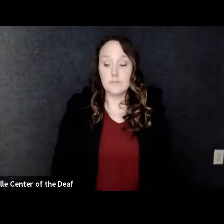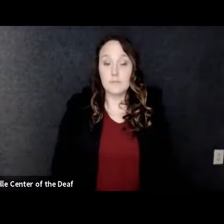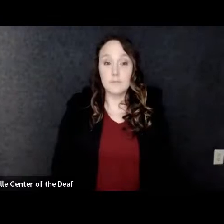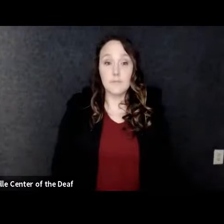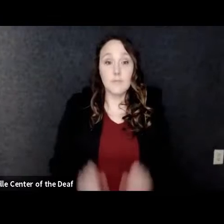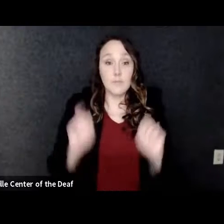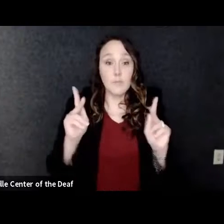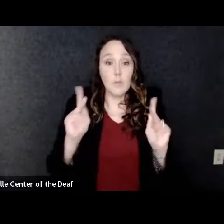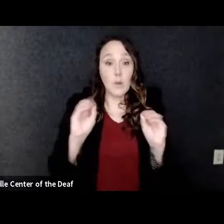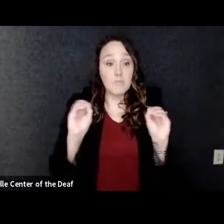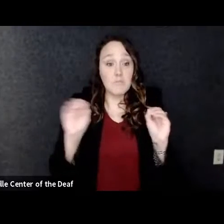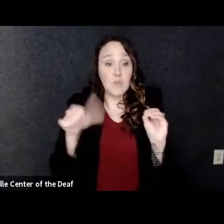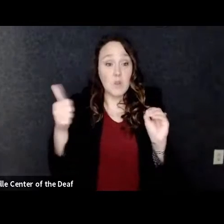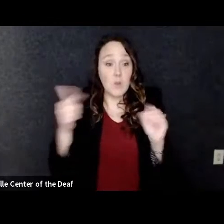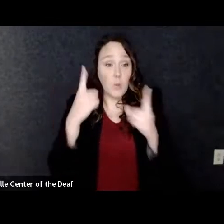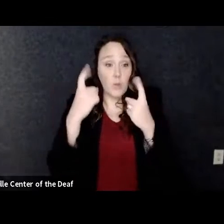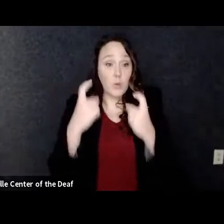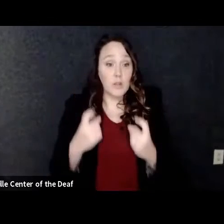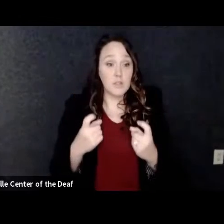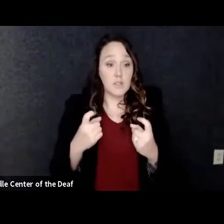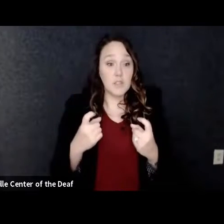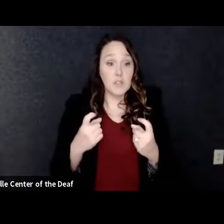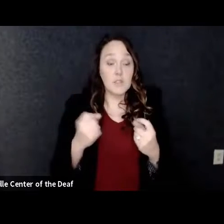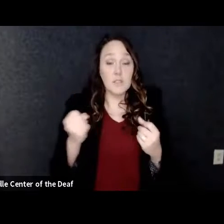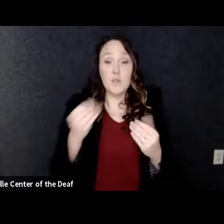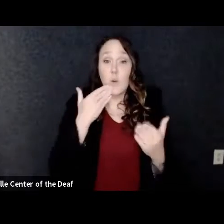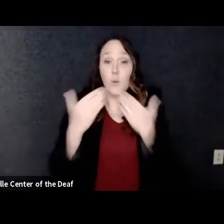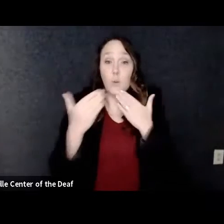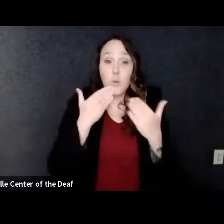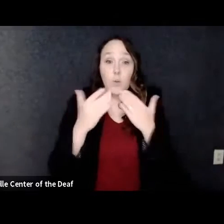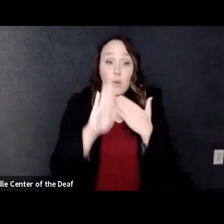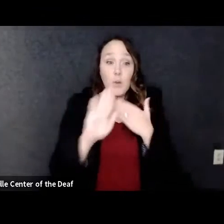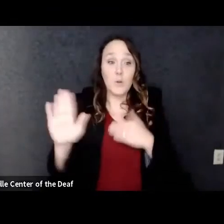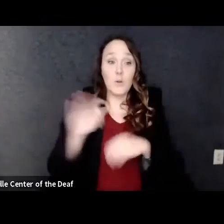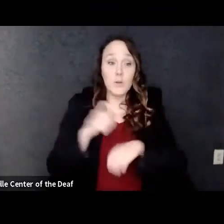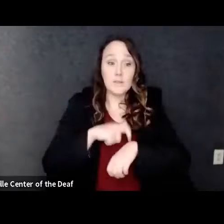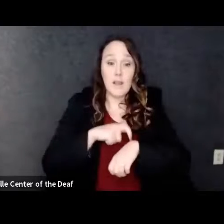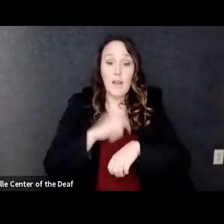All right, I'm not seeing any other questions come in. So thank you all for your time,